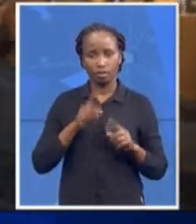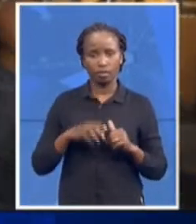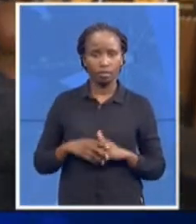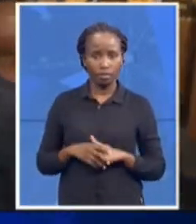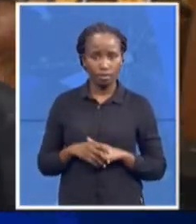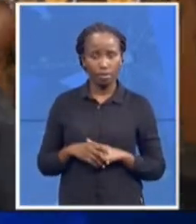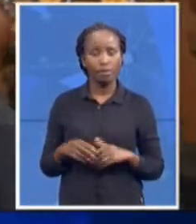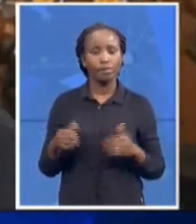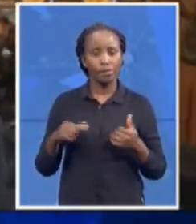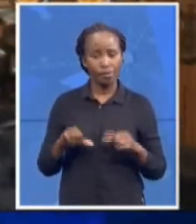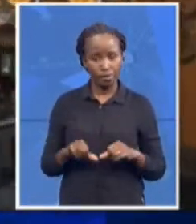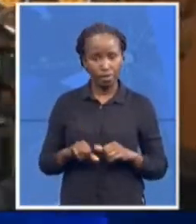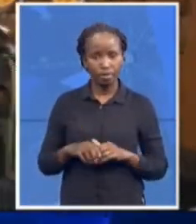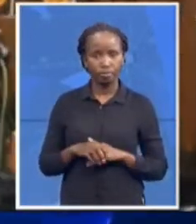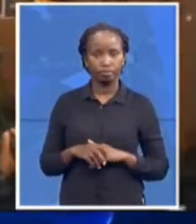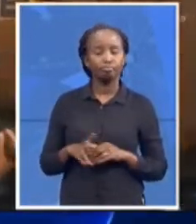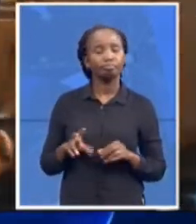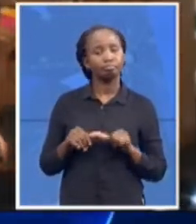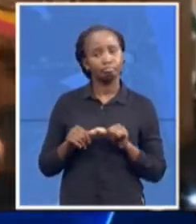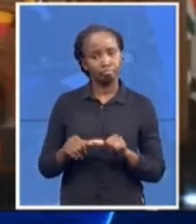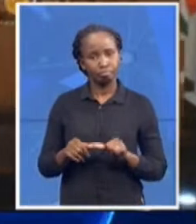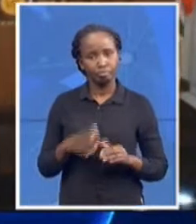very much.